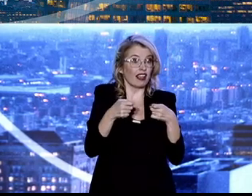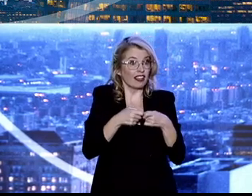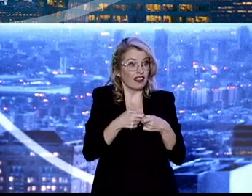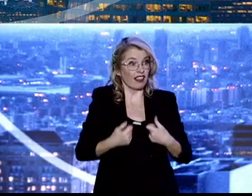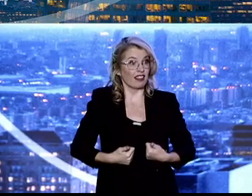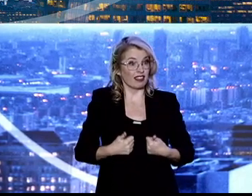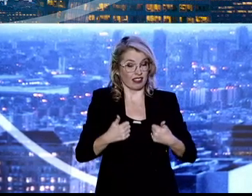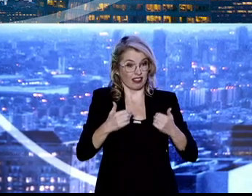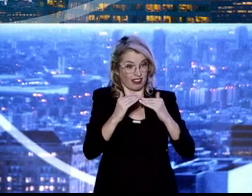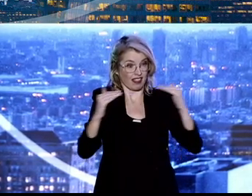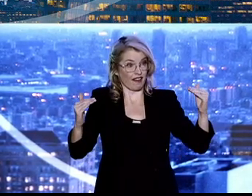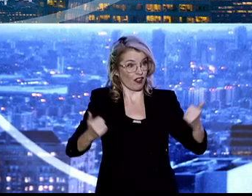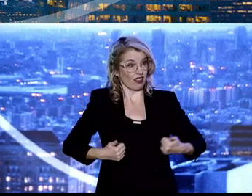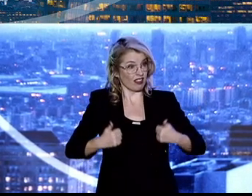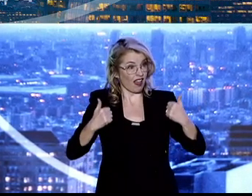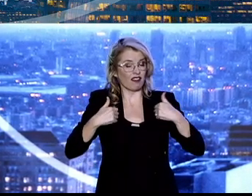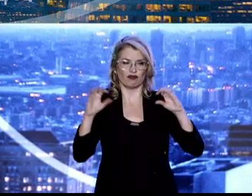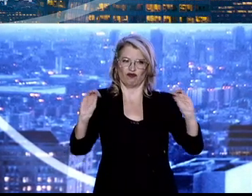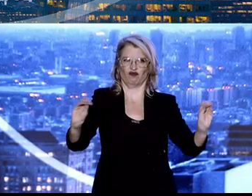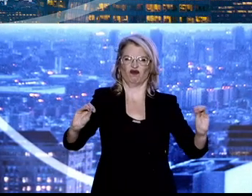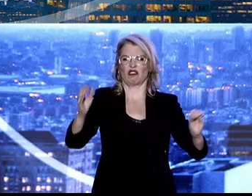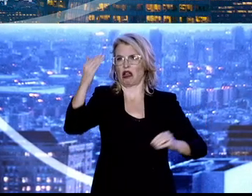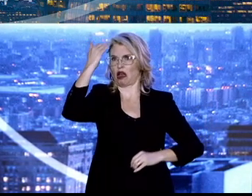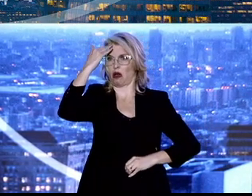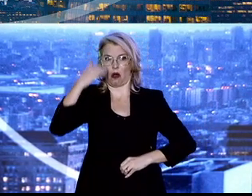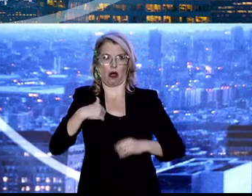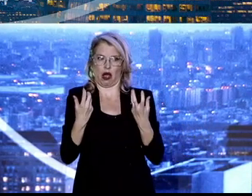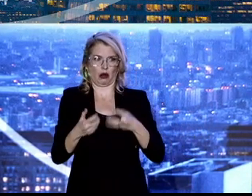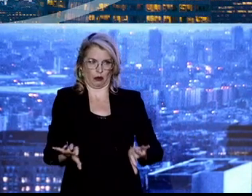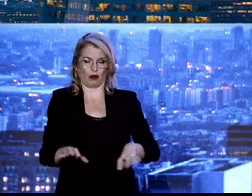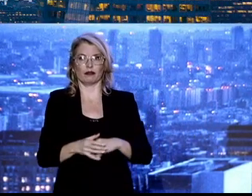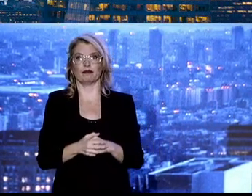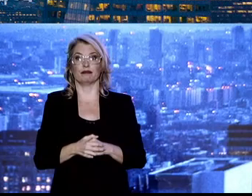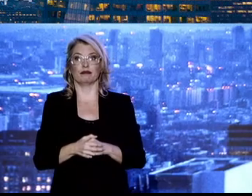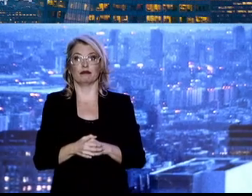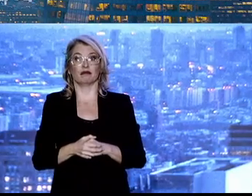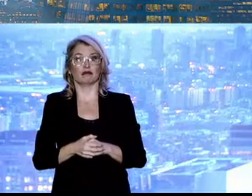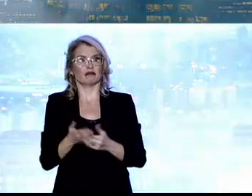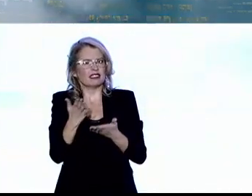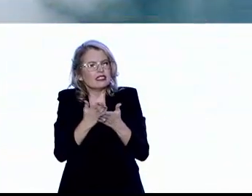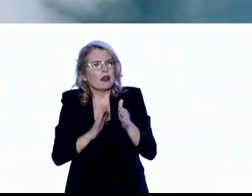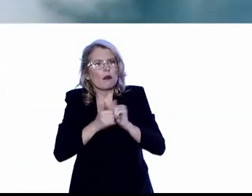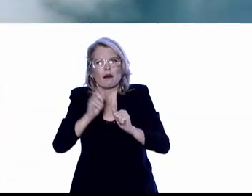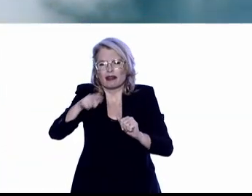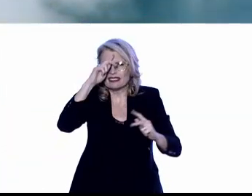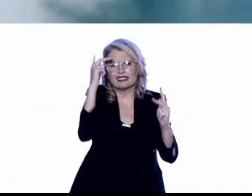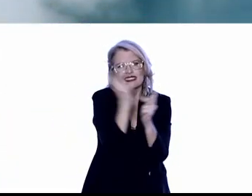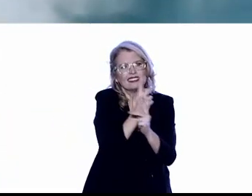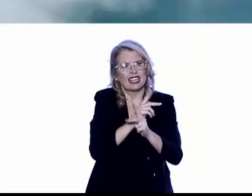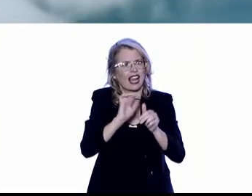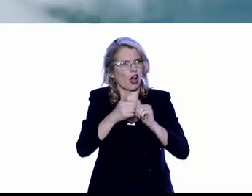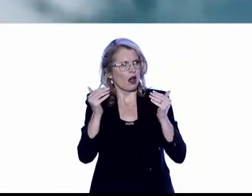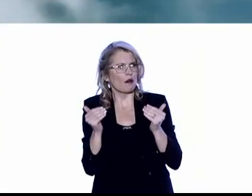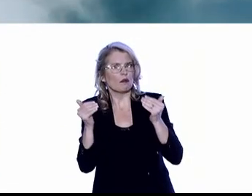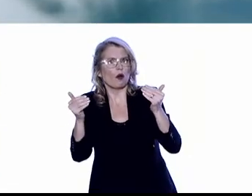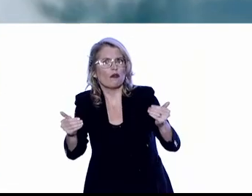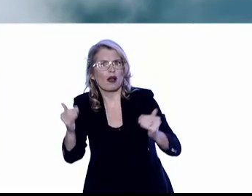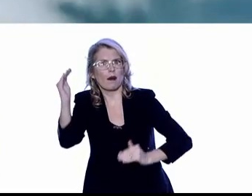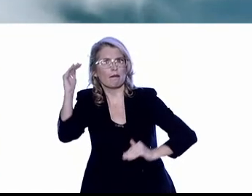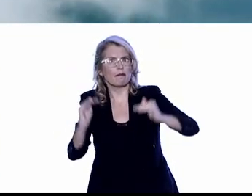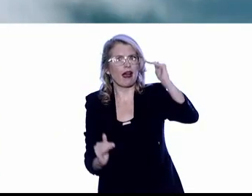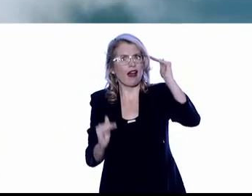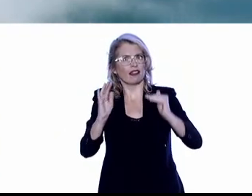of consumption. I know I don't. Somehow, we have to find a way forward that balance